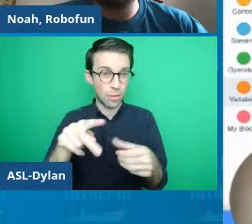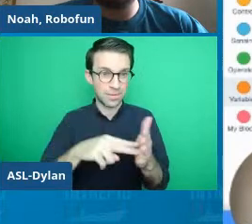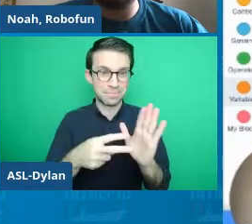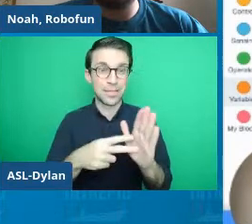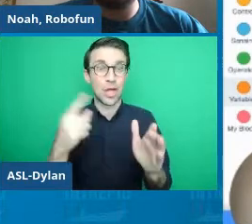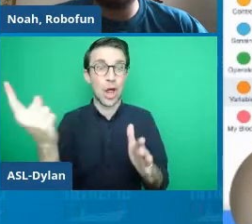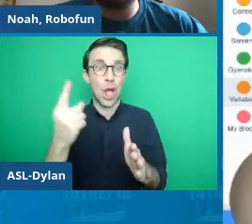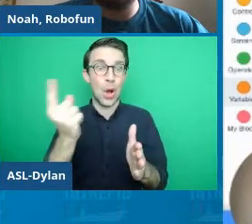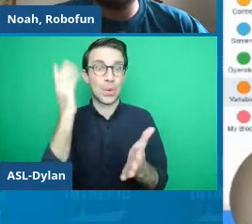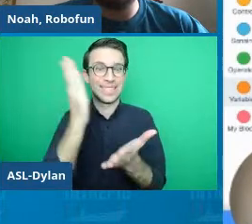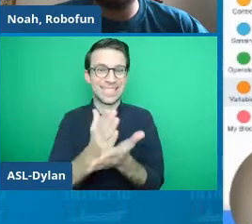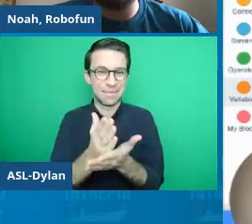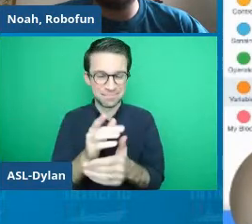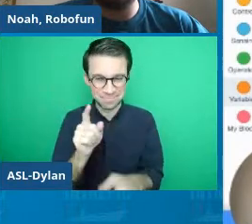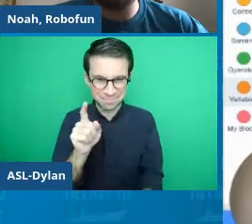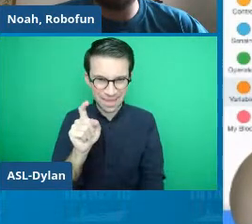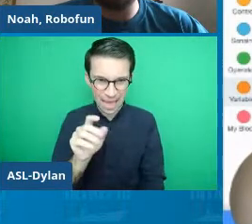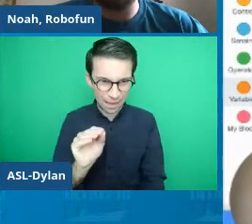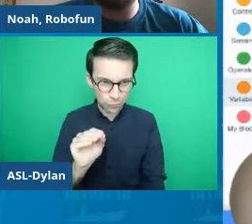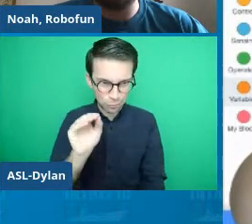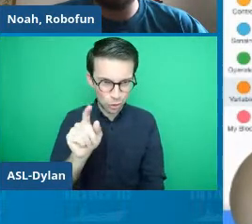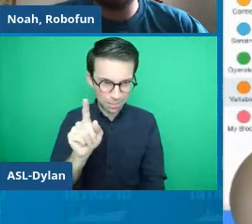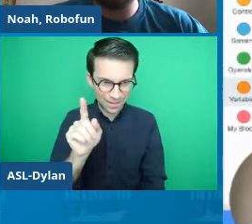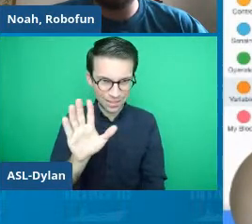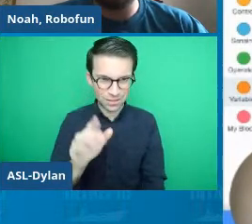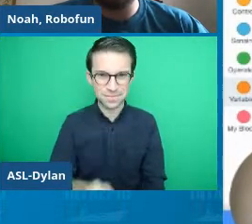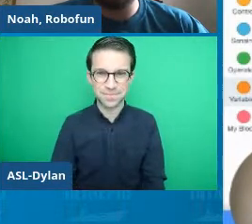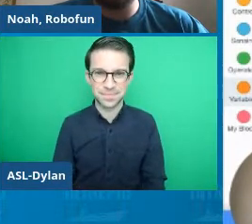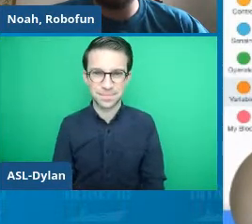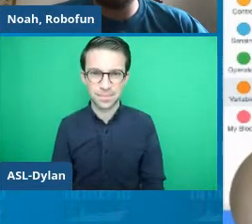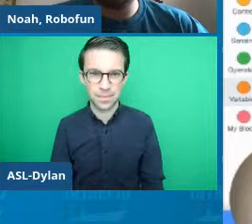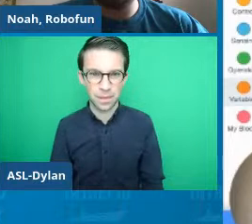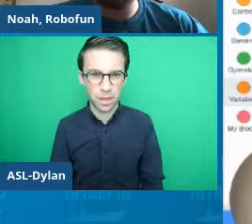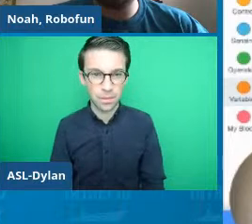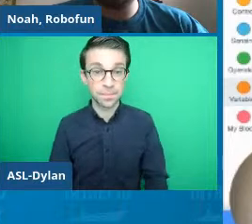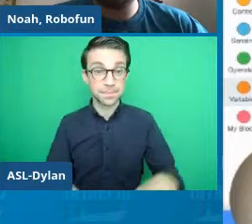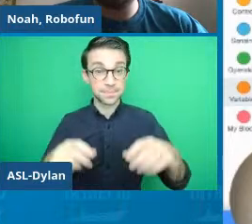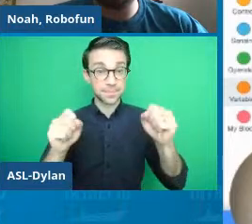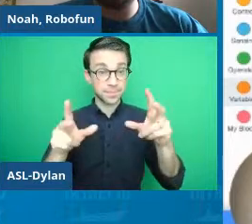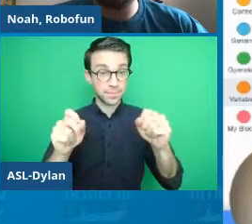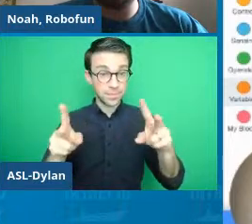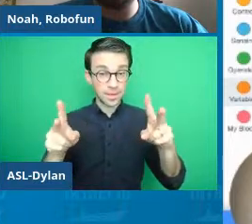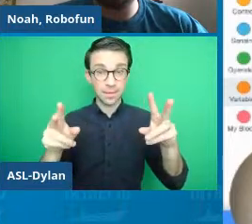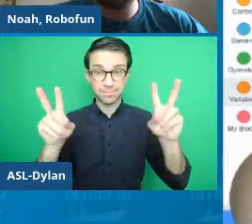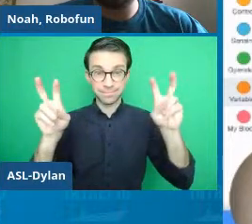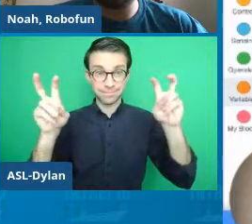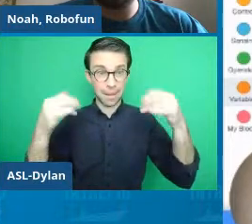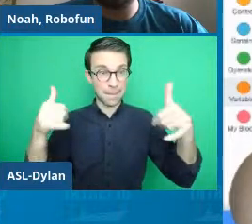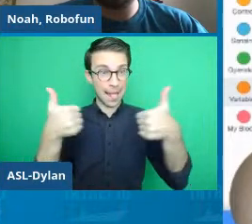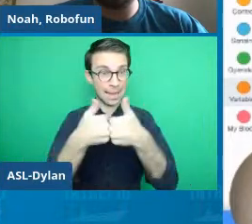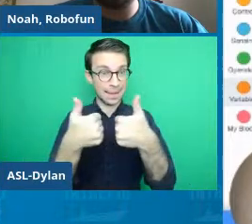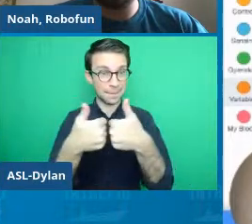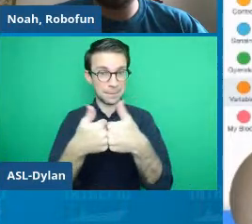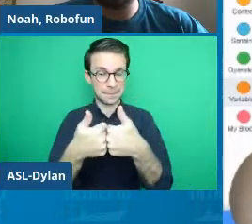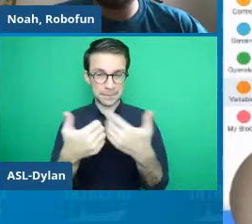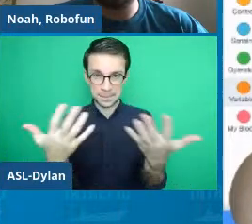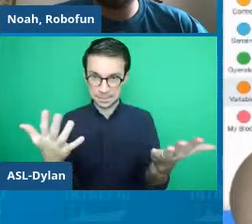it, just have to put it up here. All right, now here we go. So now let's see if